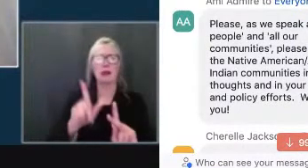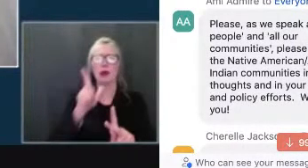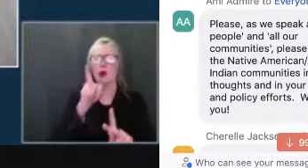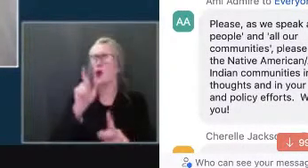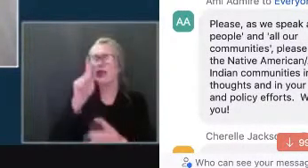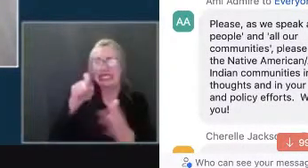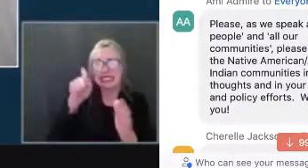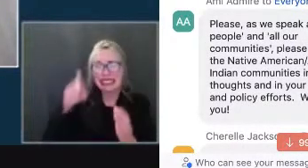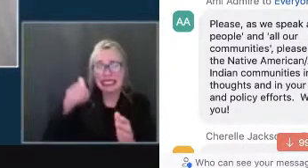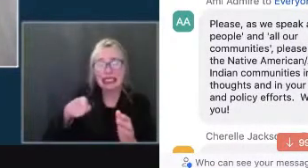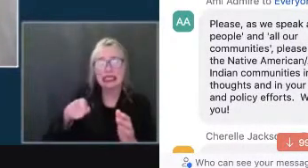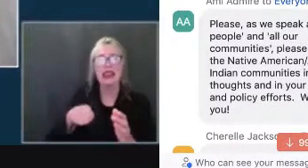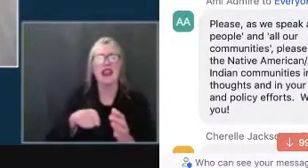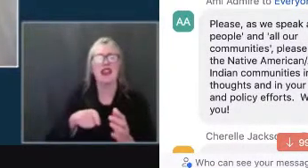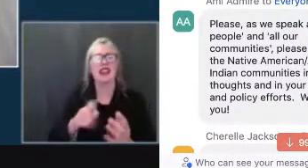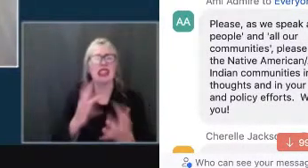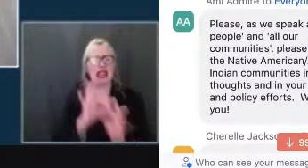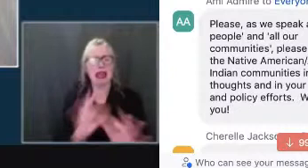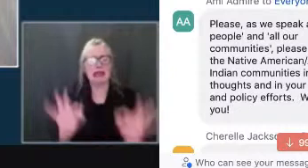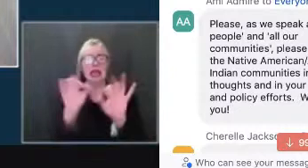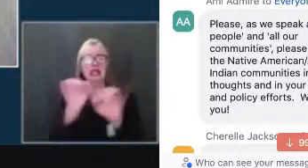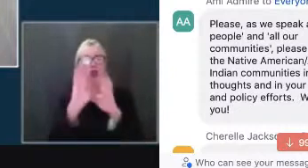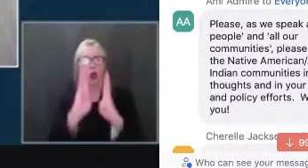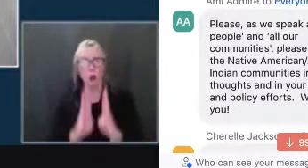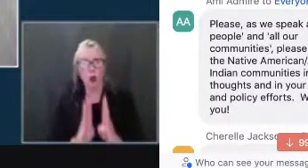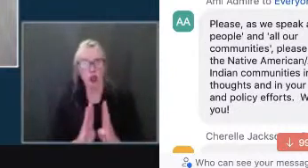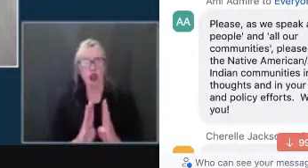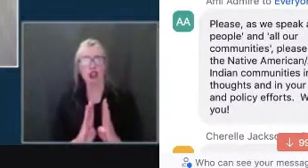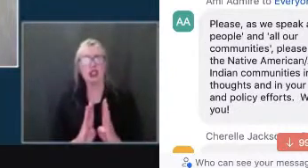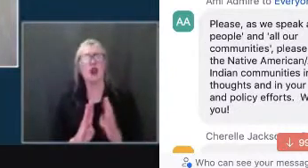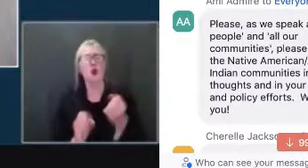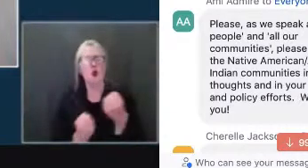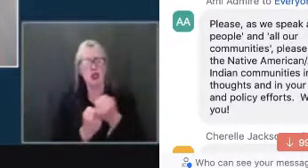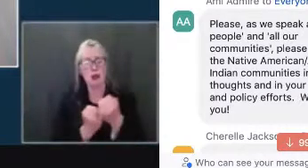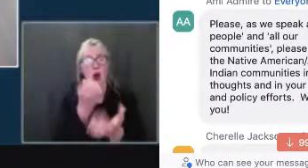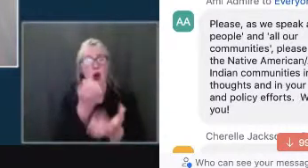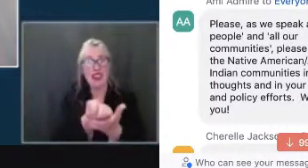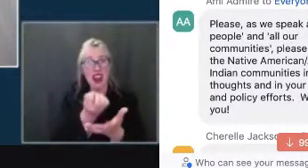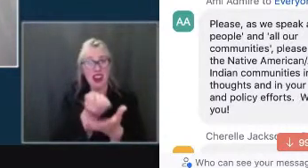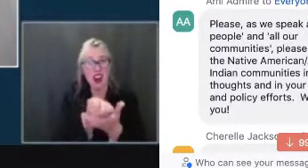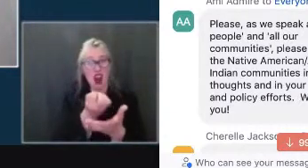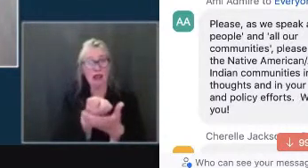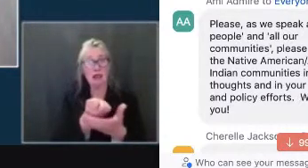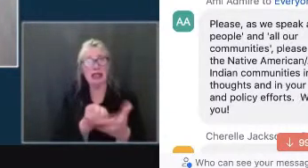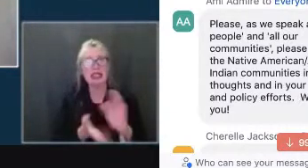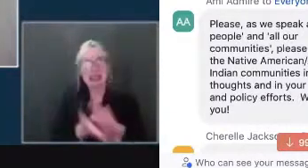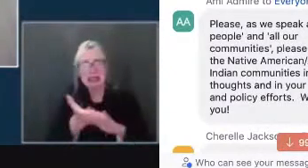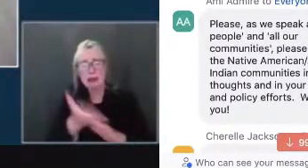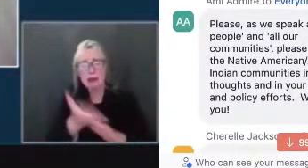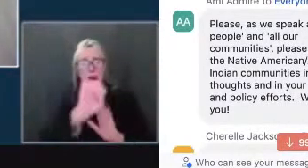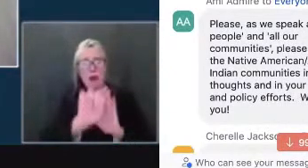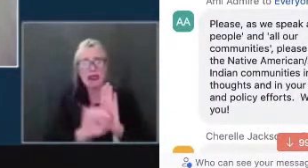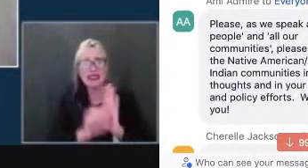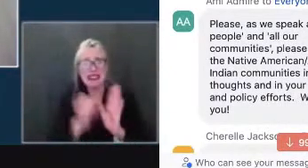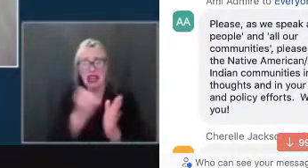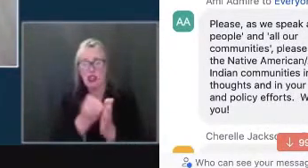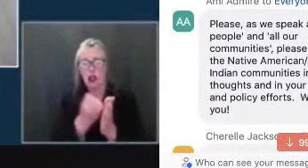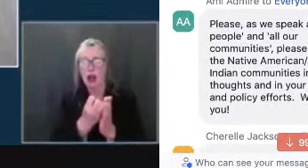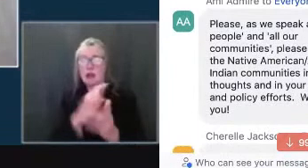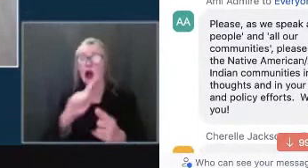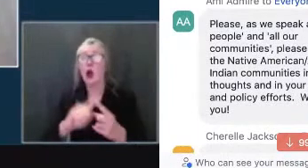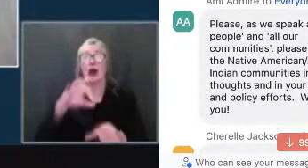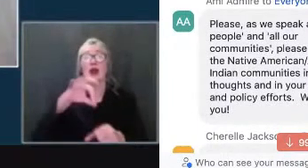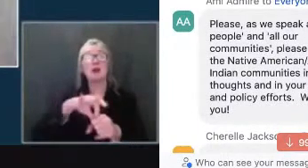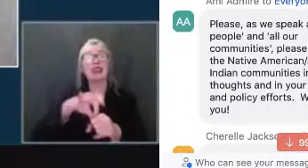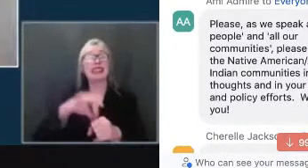essential workers, those who are making our economy and our state move. So Democrats, as we work to elect Democrats up and down